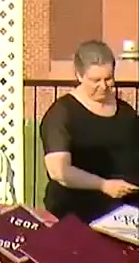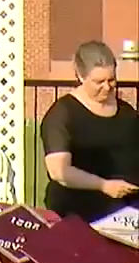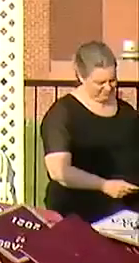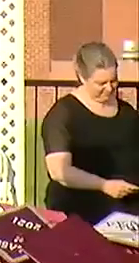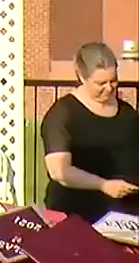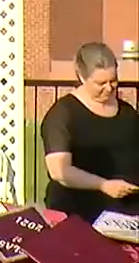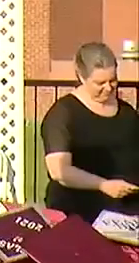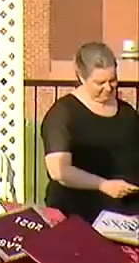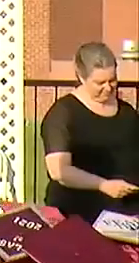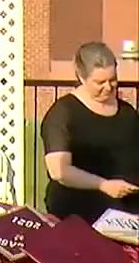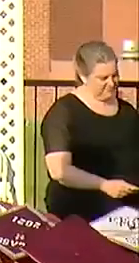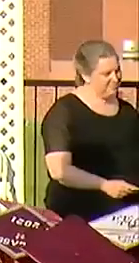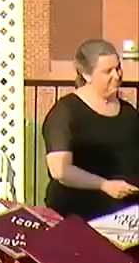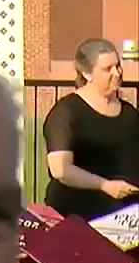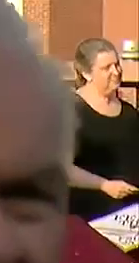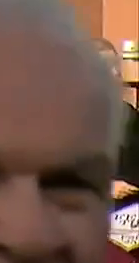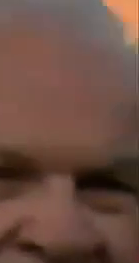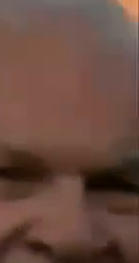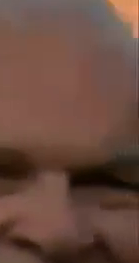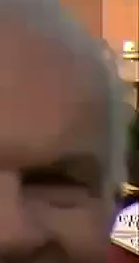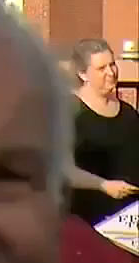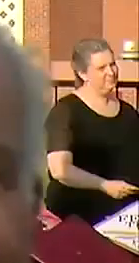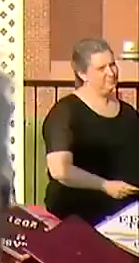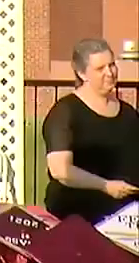Tara C. Briggs.